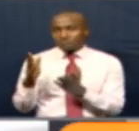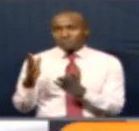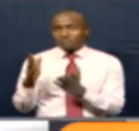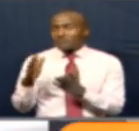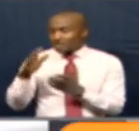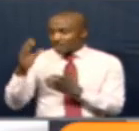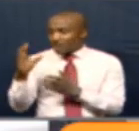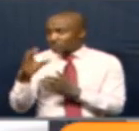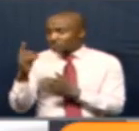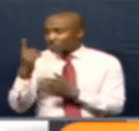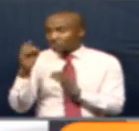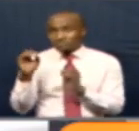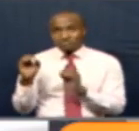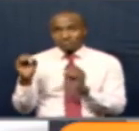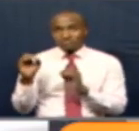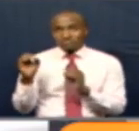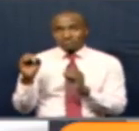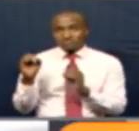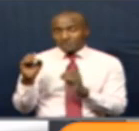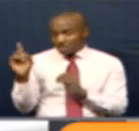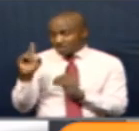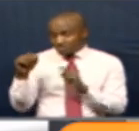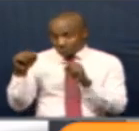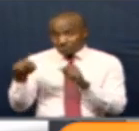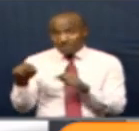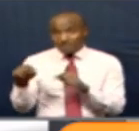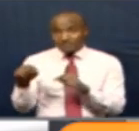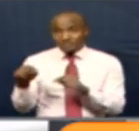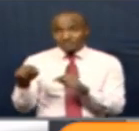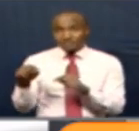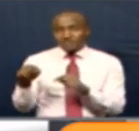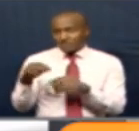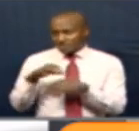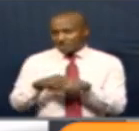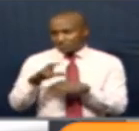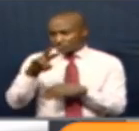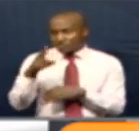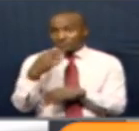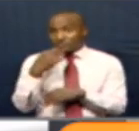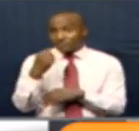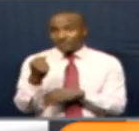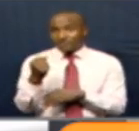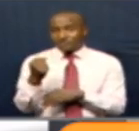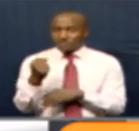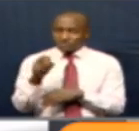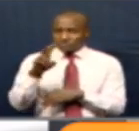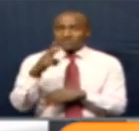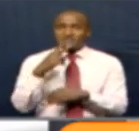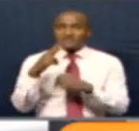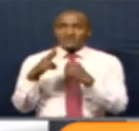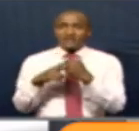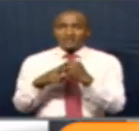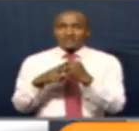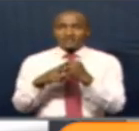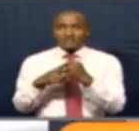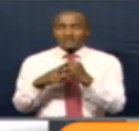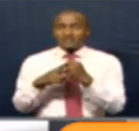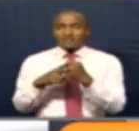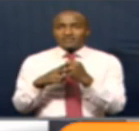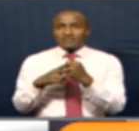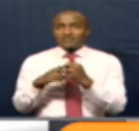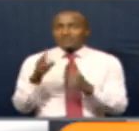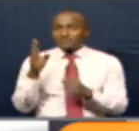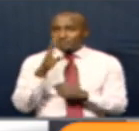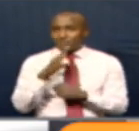why. Nairobi today is generating between 2,500 and 2,700 tons